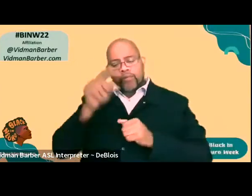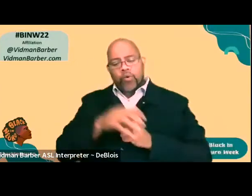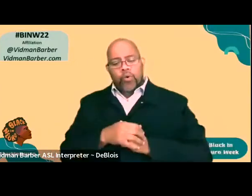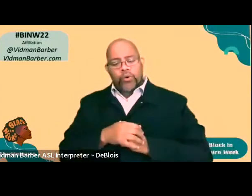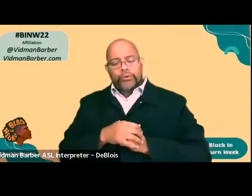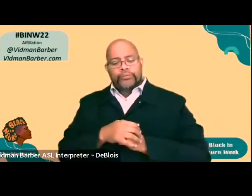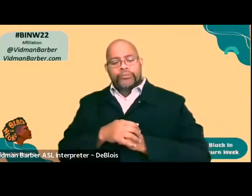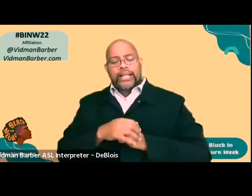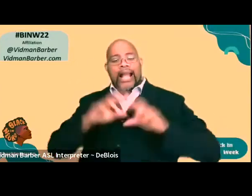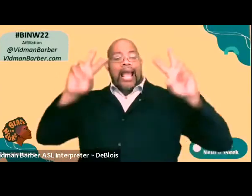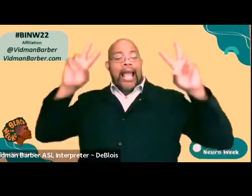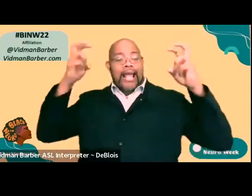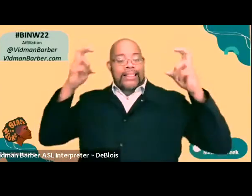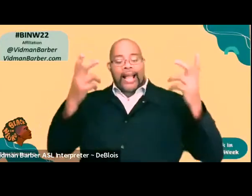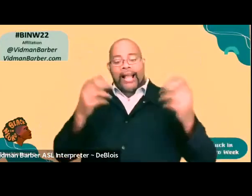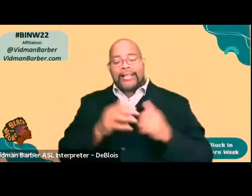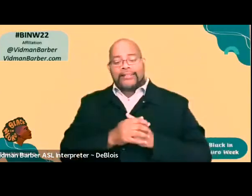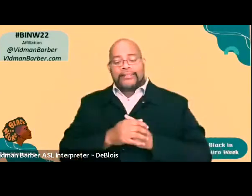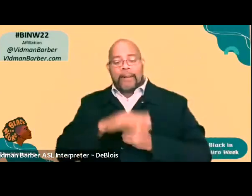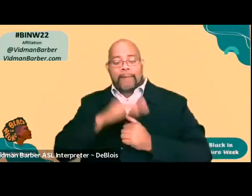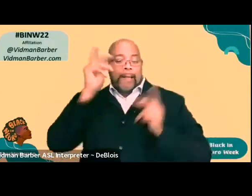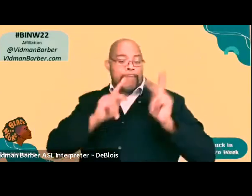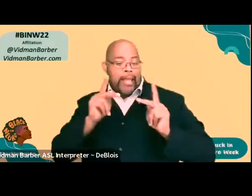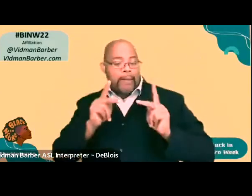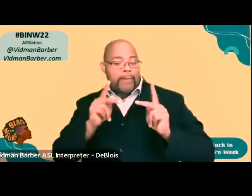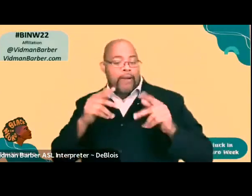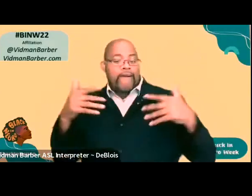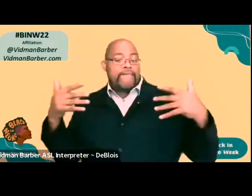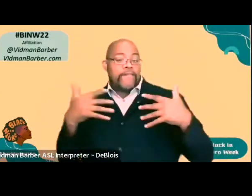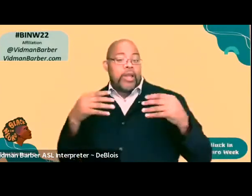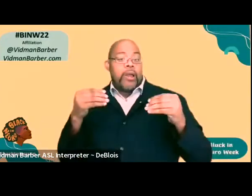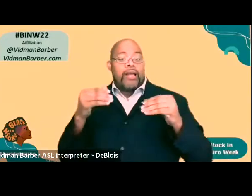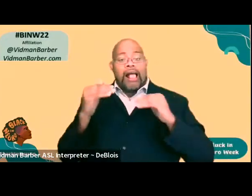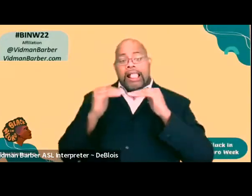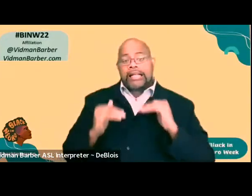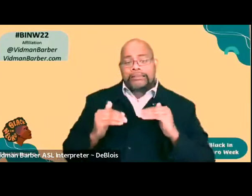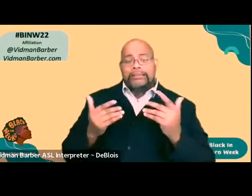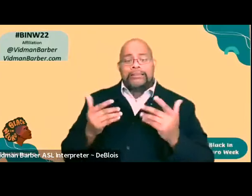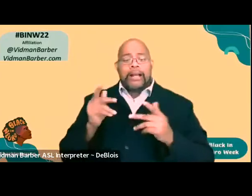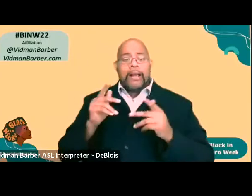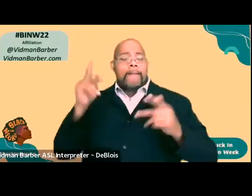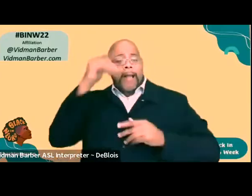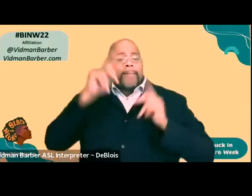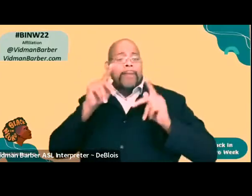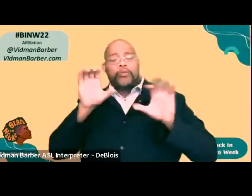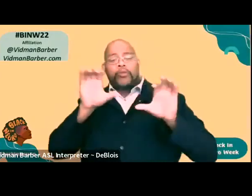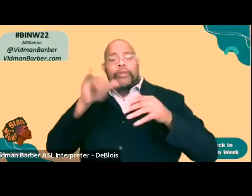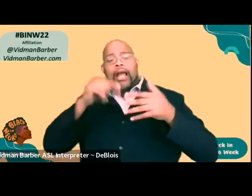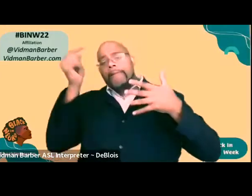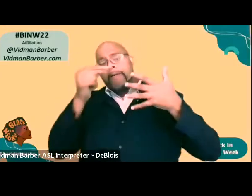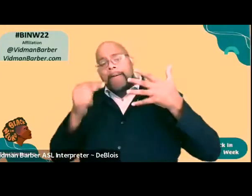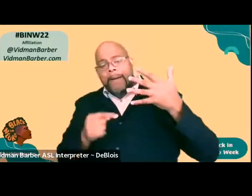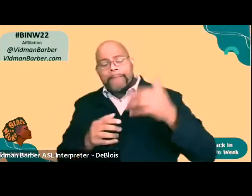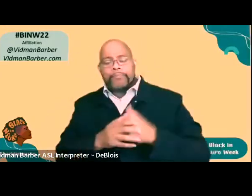the headlines being Black people fear more or less, Black people do this, X, Y, Z.